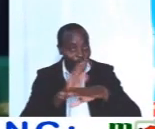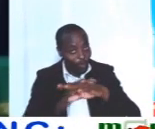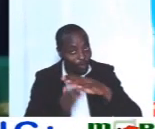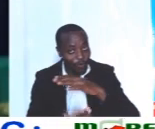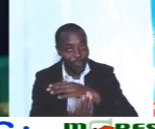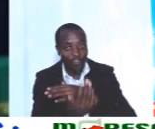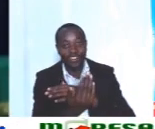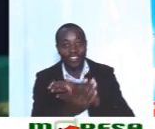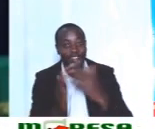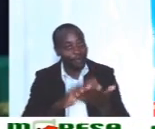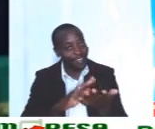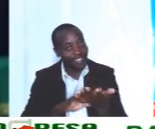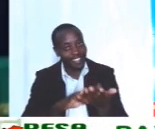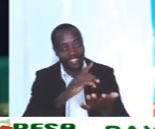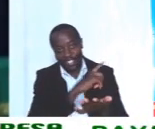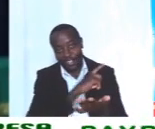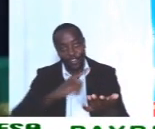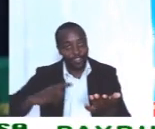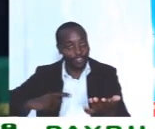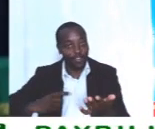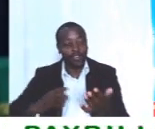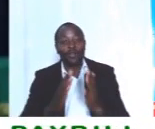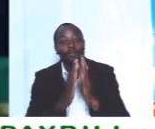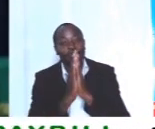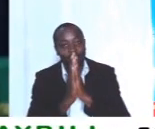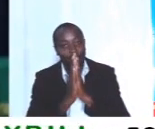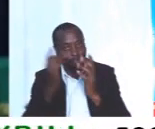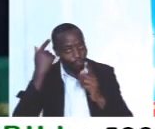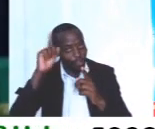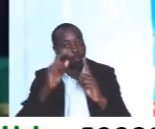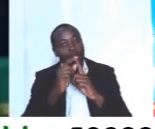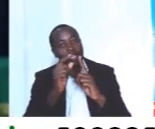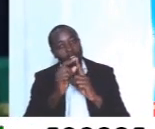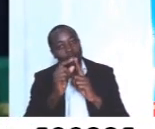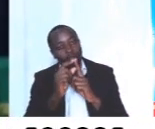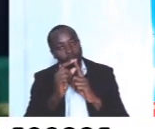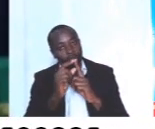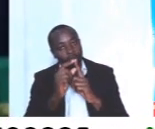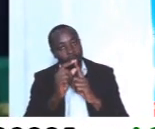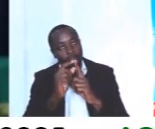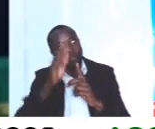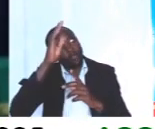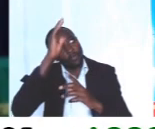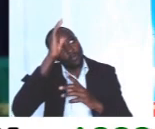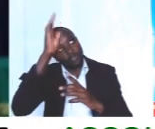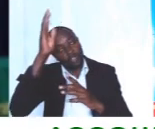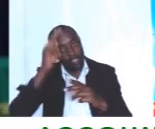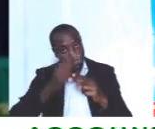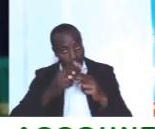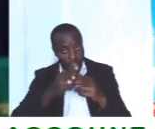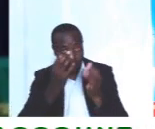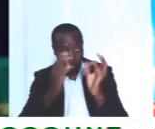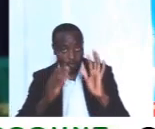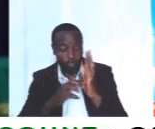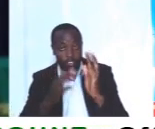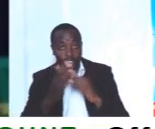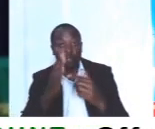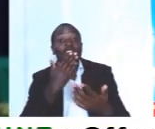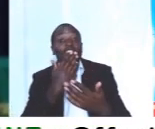morning. Praise the Lord. Let us pray for the word. Father, in the name of Jesus, we thank